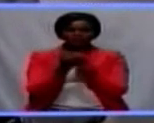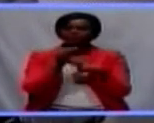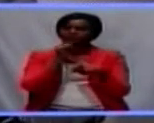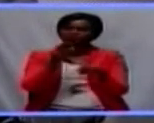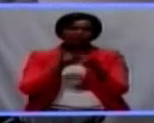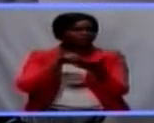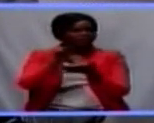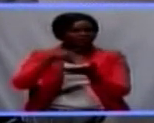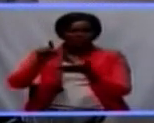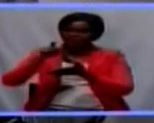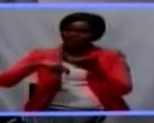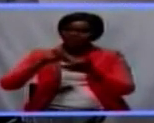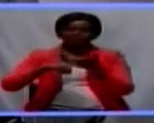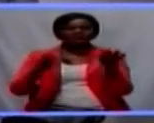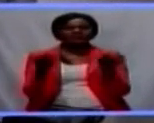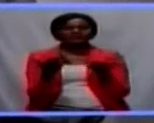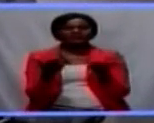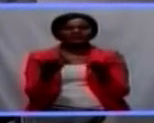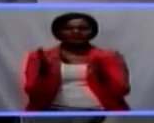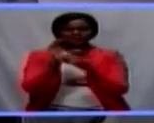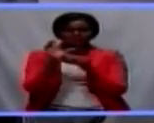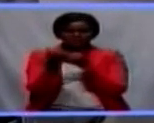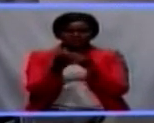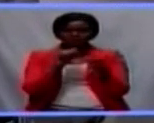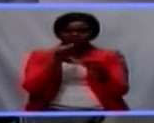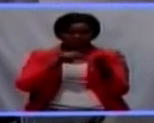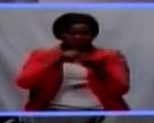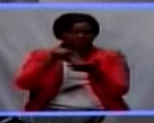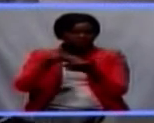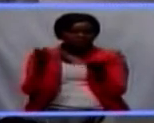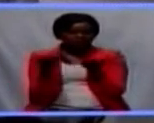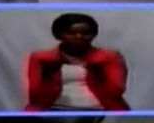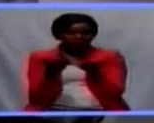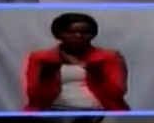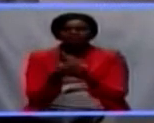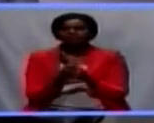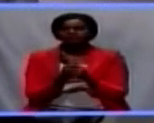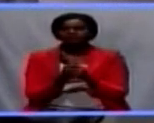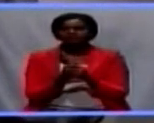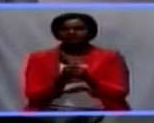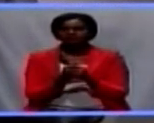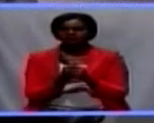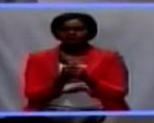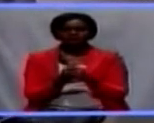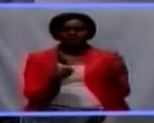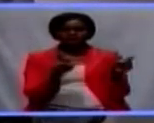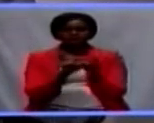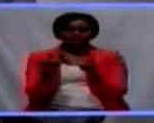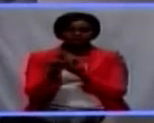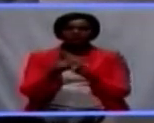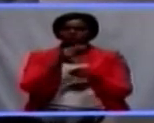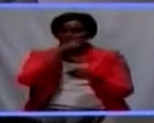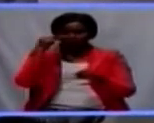non-compliance, okay? A culture of non-compliance, and, you know, issues of smuggling are